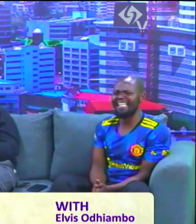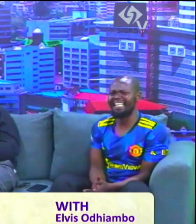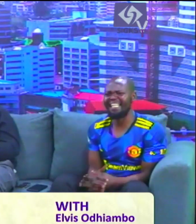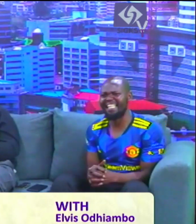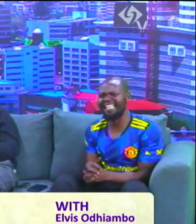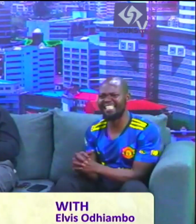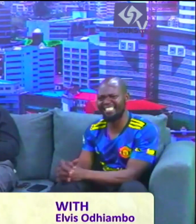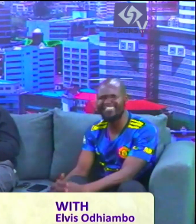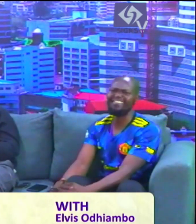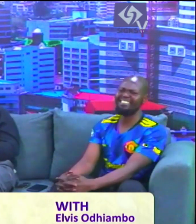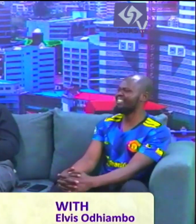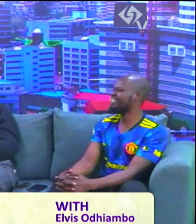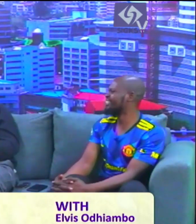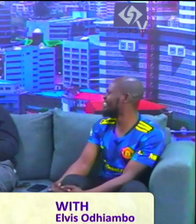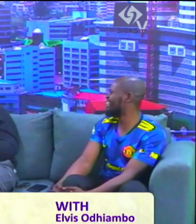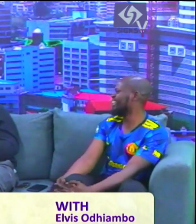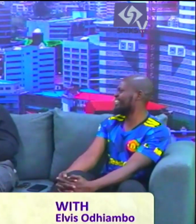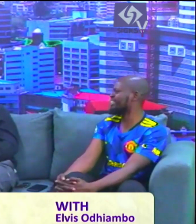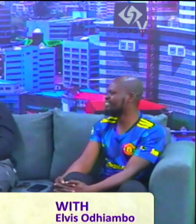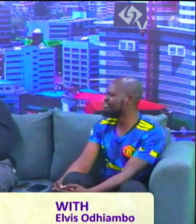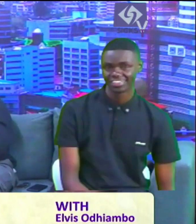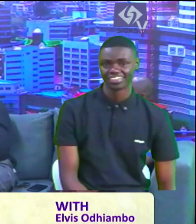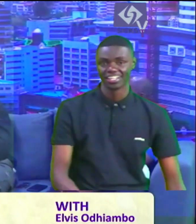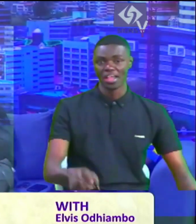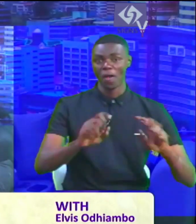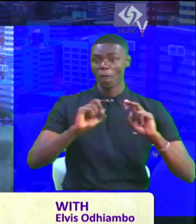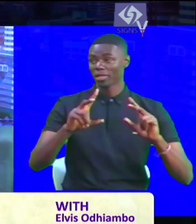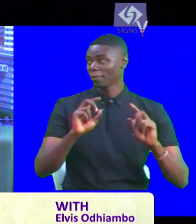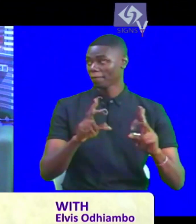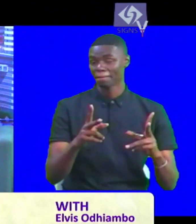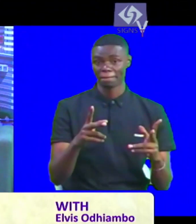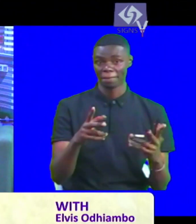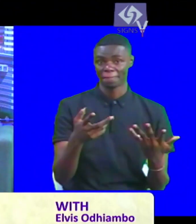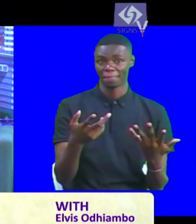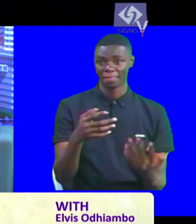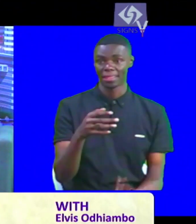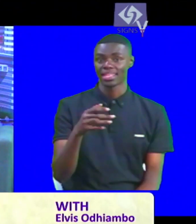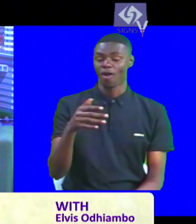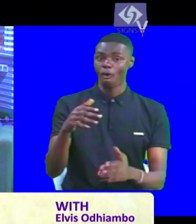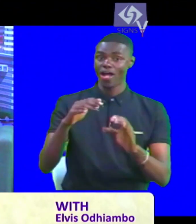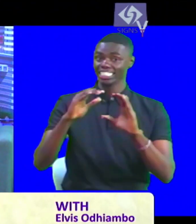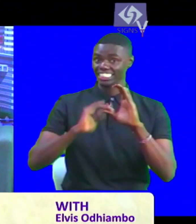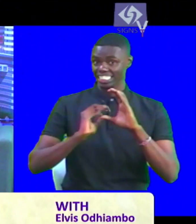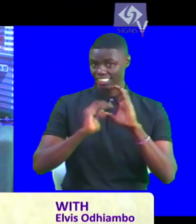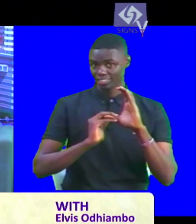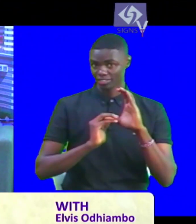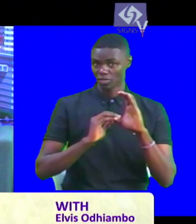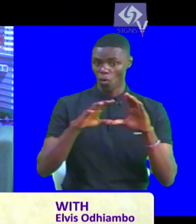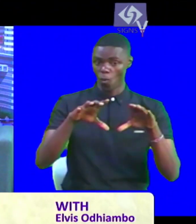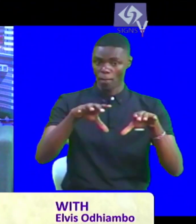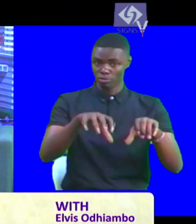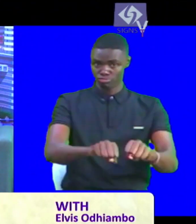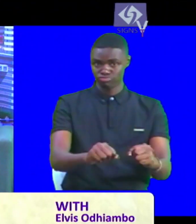his they're going to face his quality against teams like Arsenal. All right. Pande ingine ni